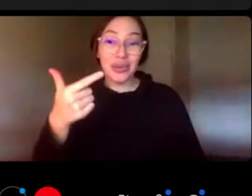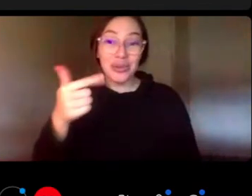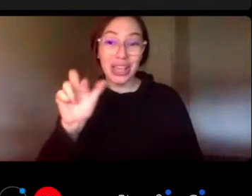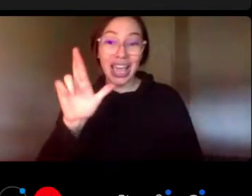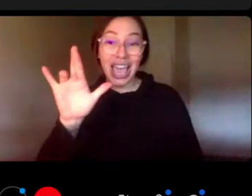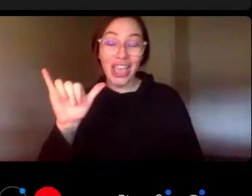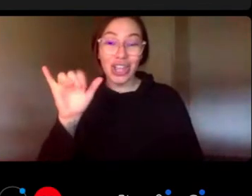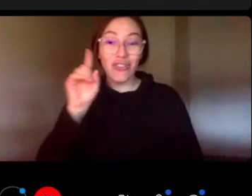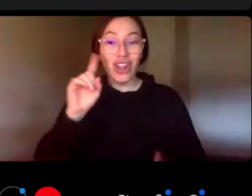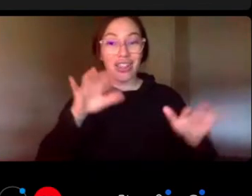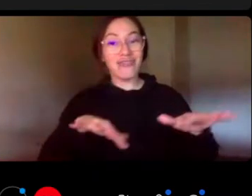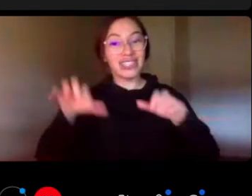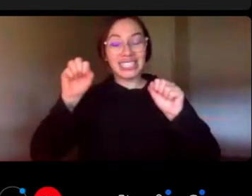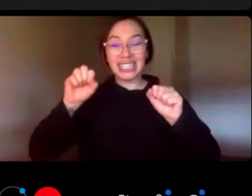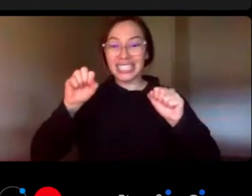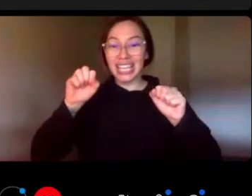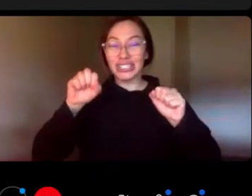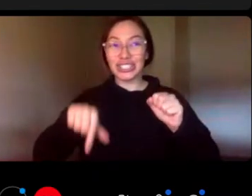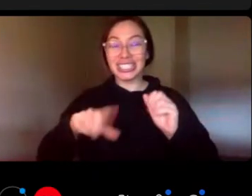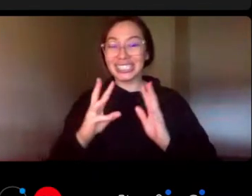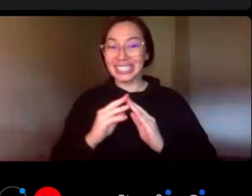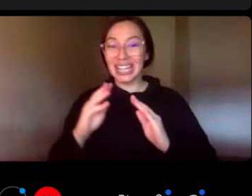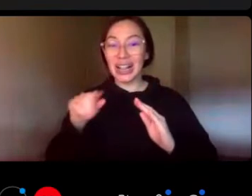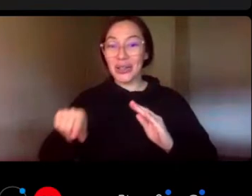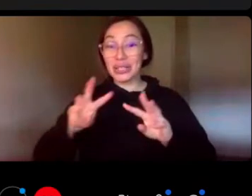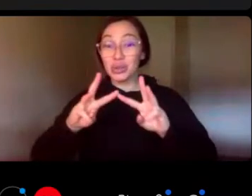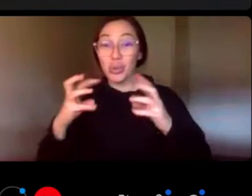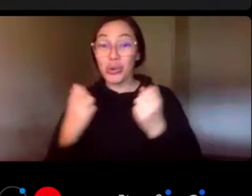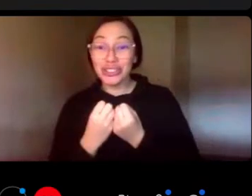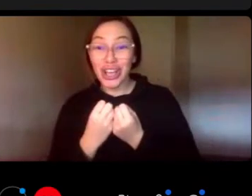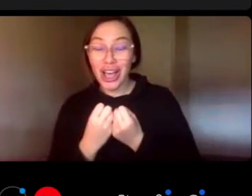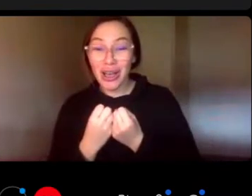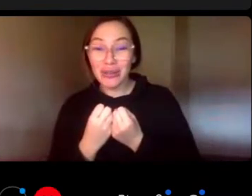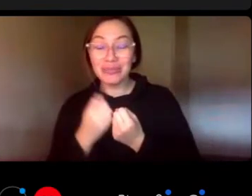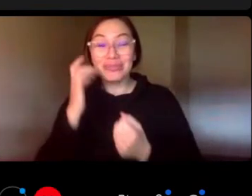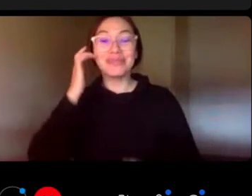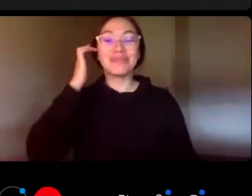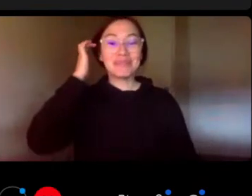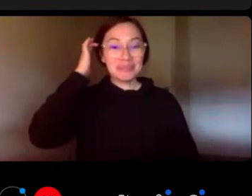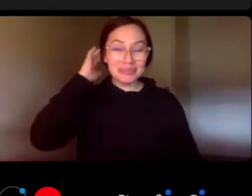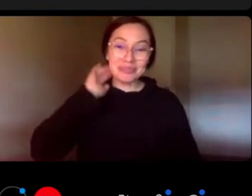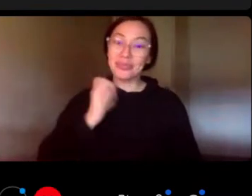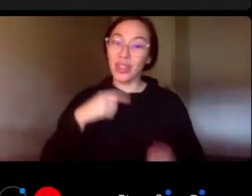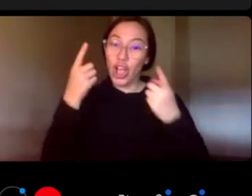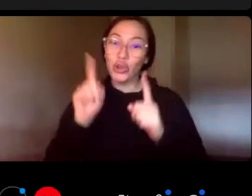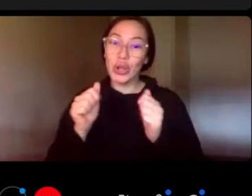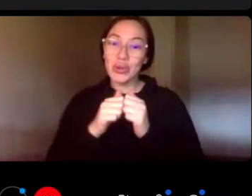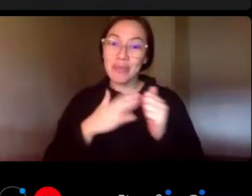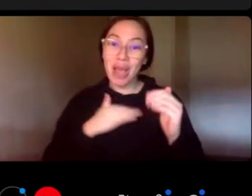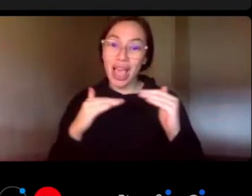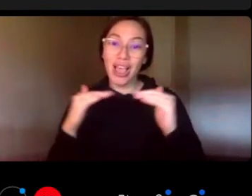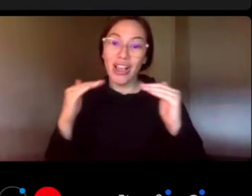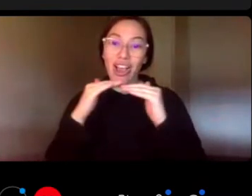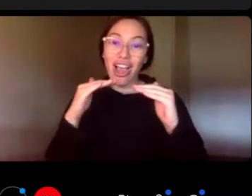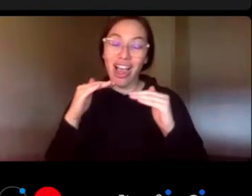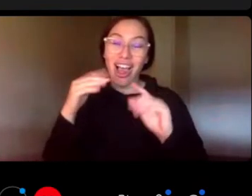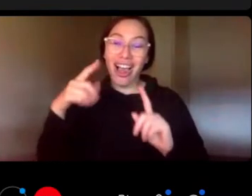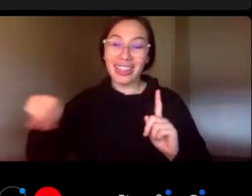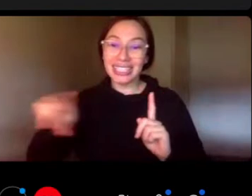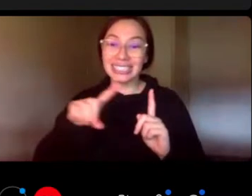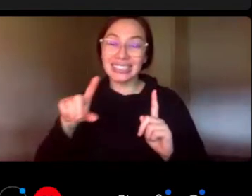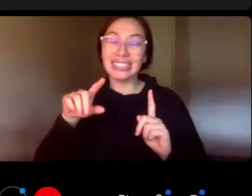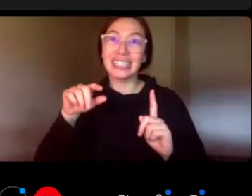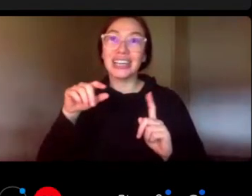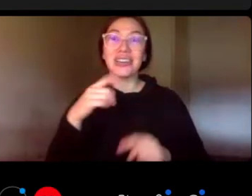the facilitation, this workshop. I agree with my colleagues. I think one of the things